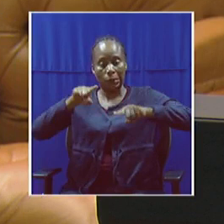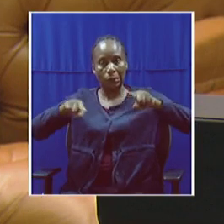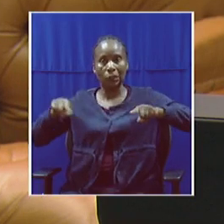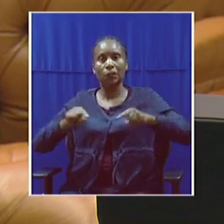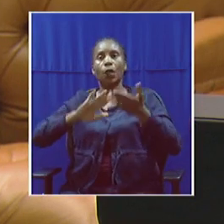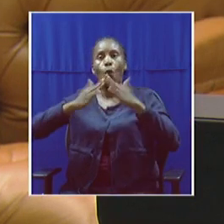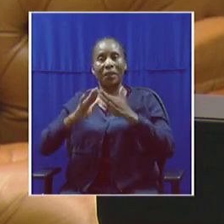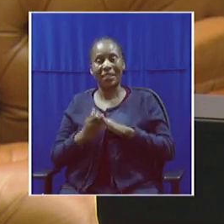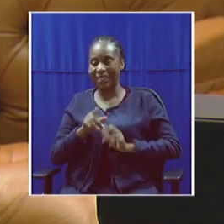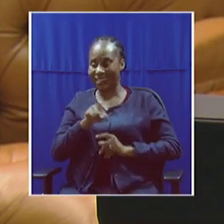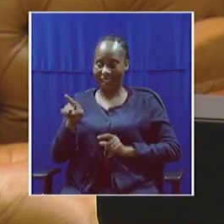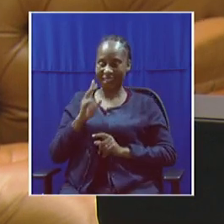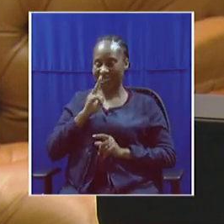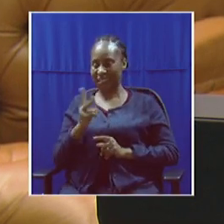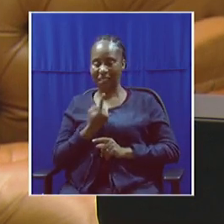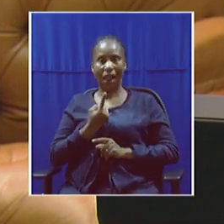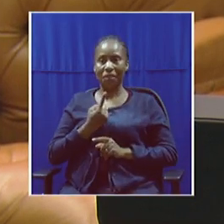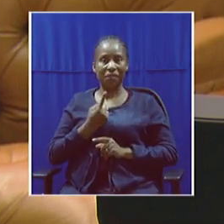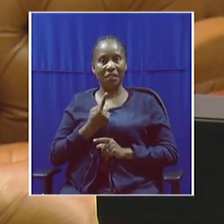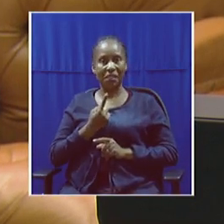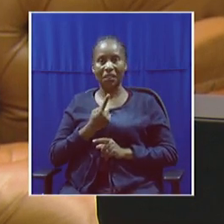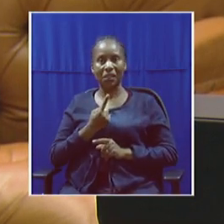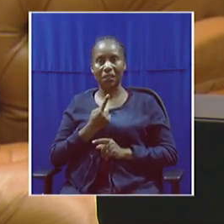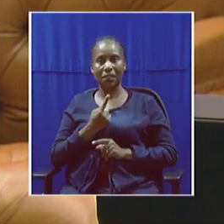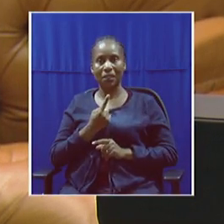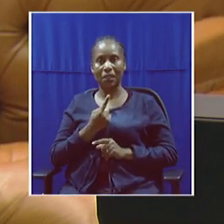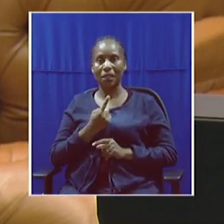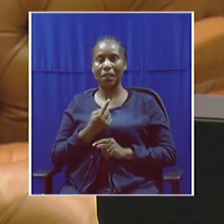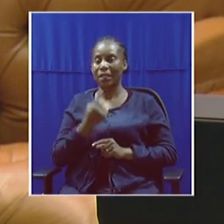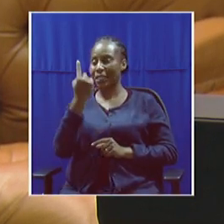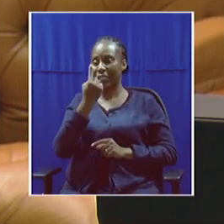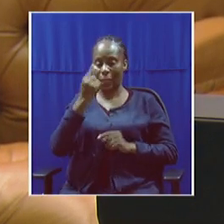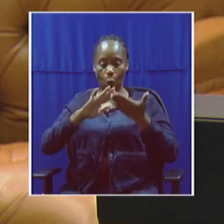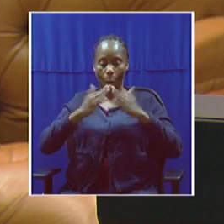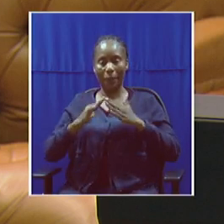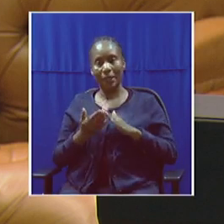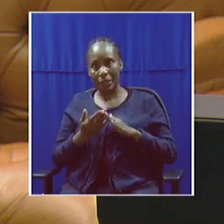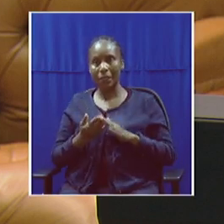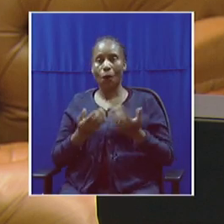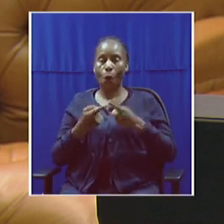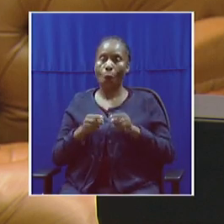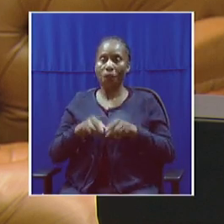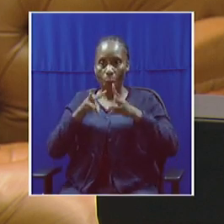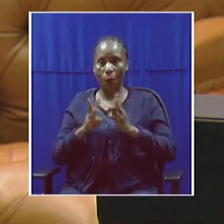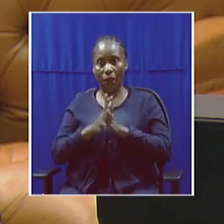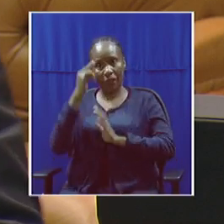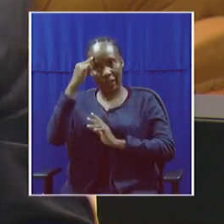regard themselves as a single Community is being explored I thank